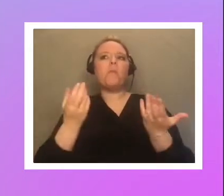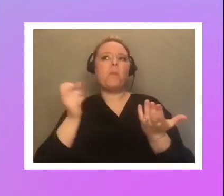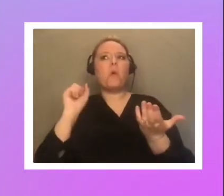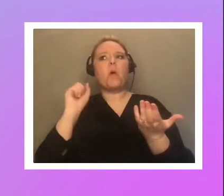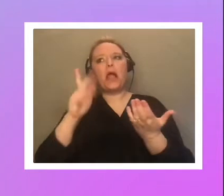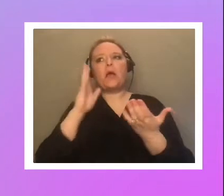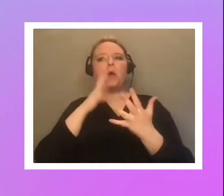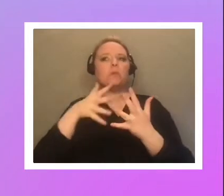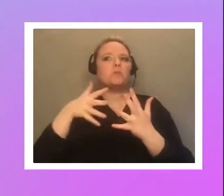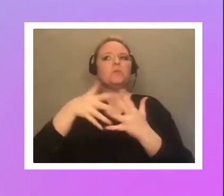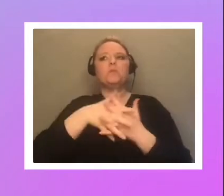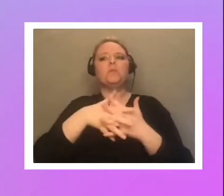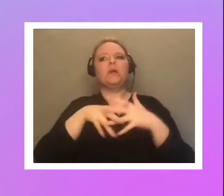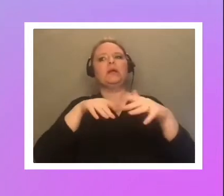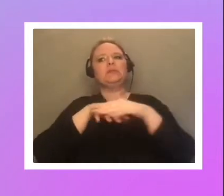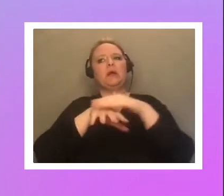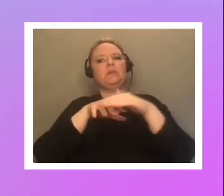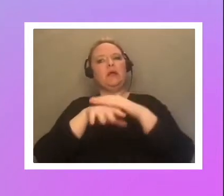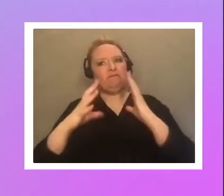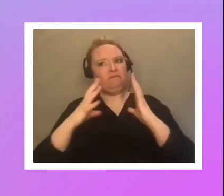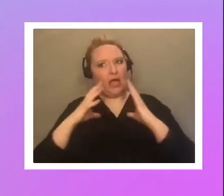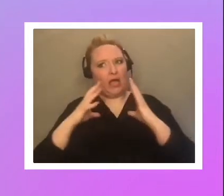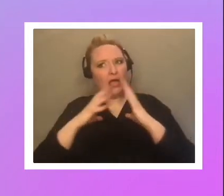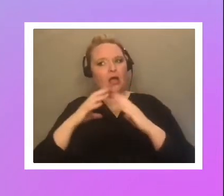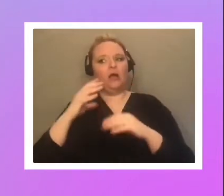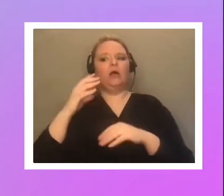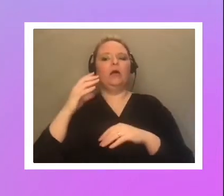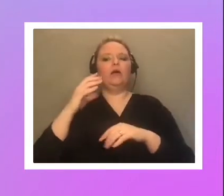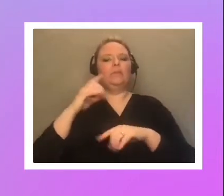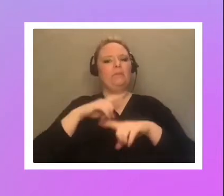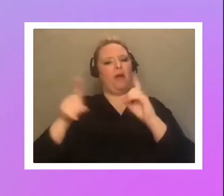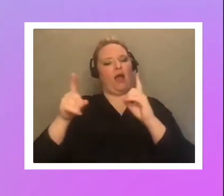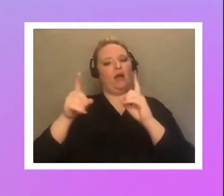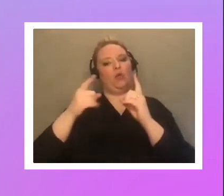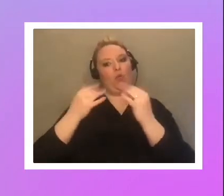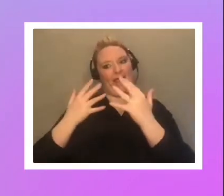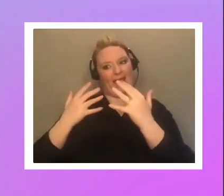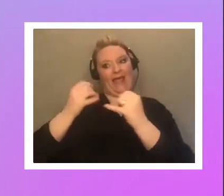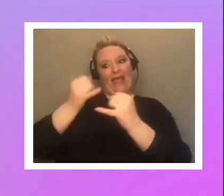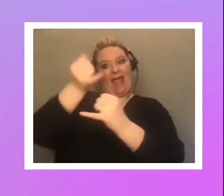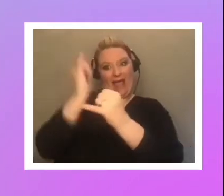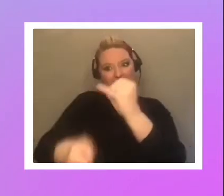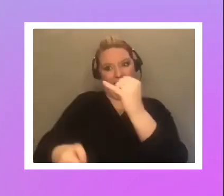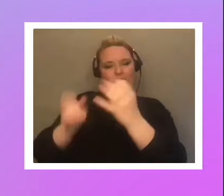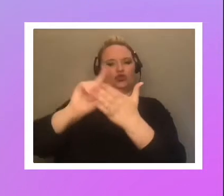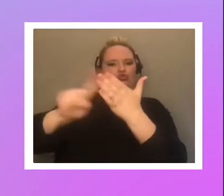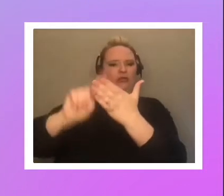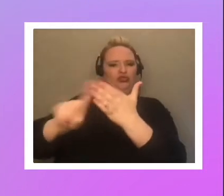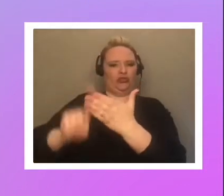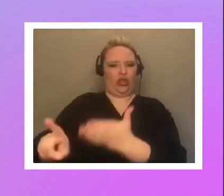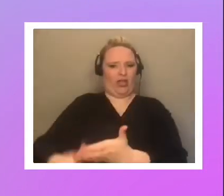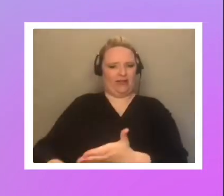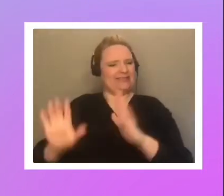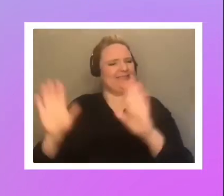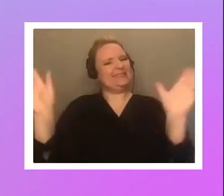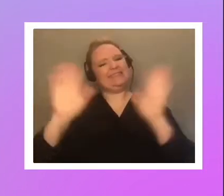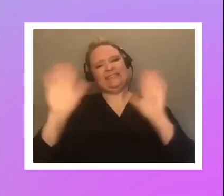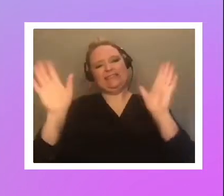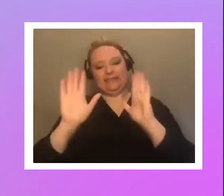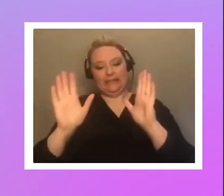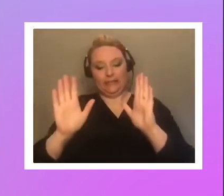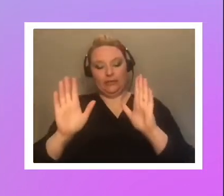build in accessibility, but we're going to check it at the end. Actually, you want your